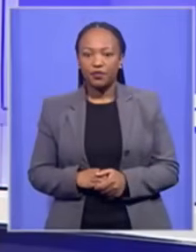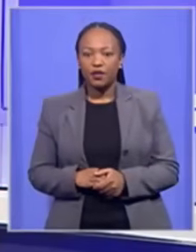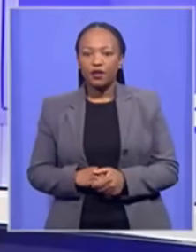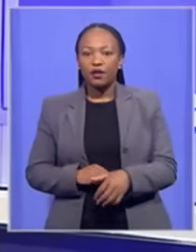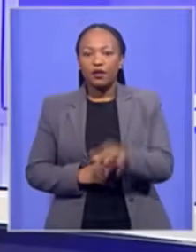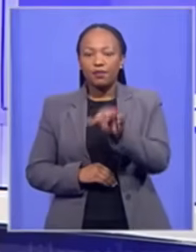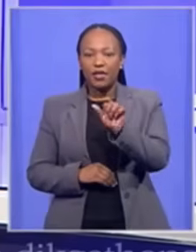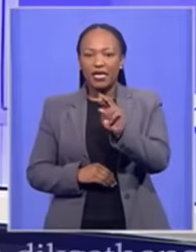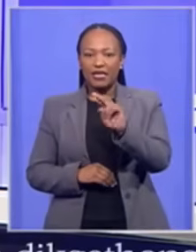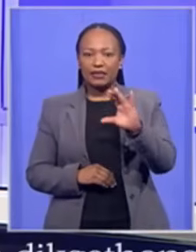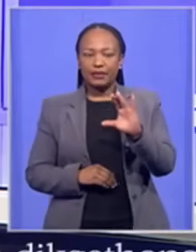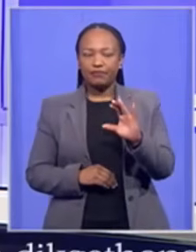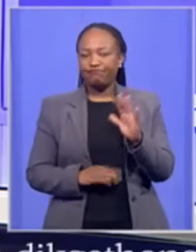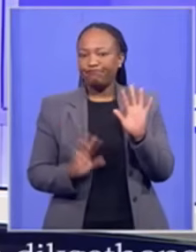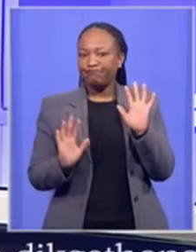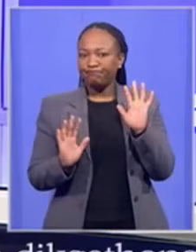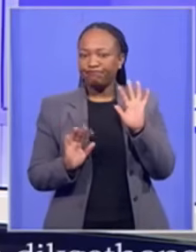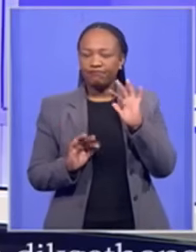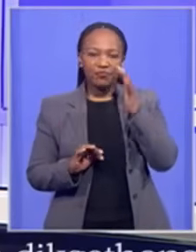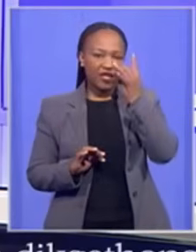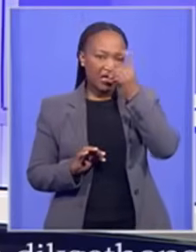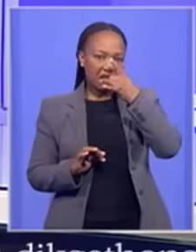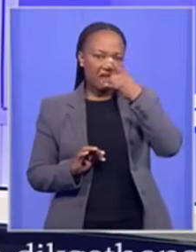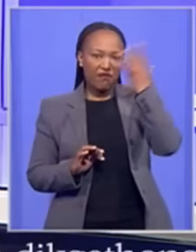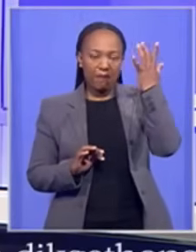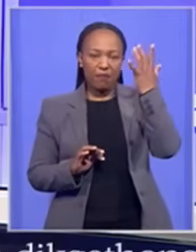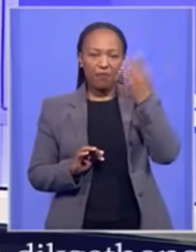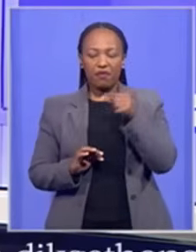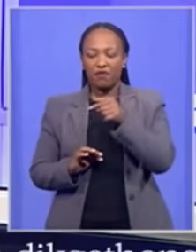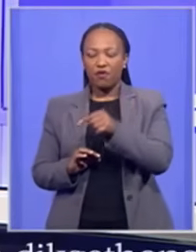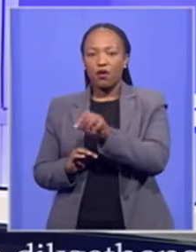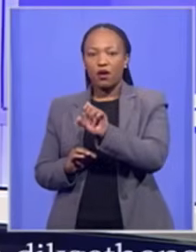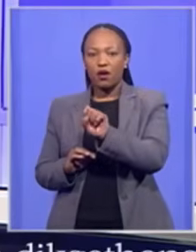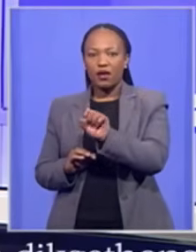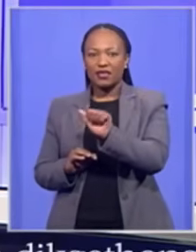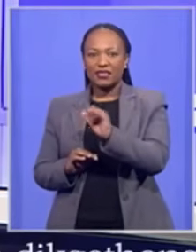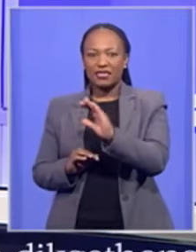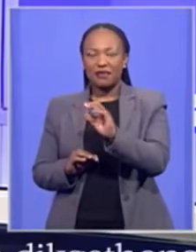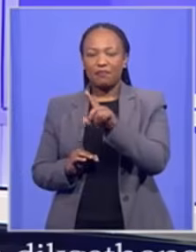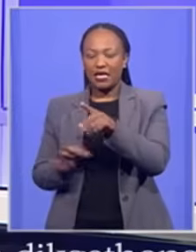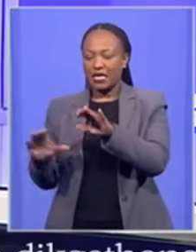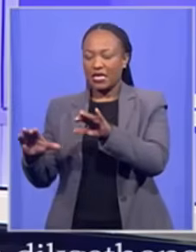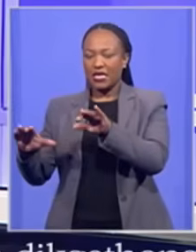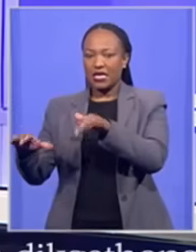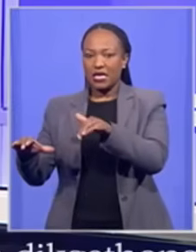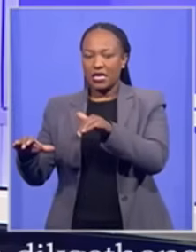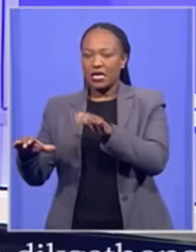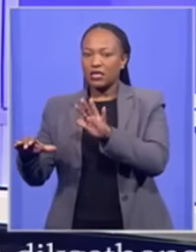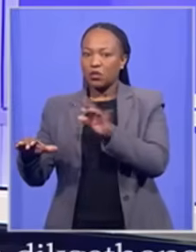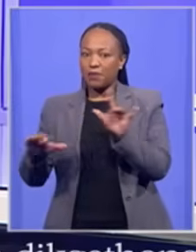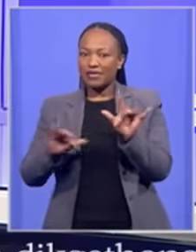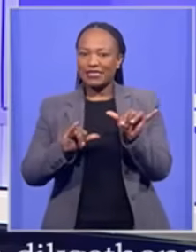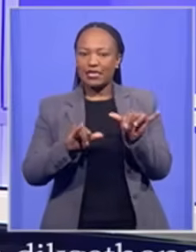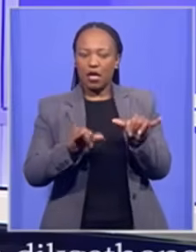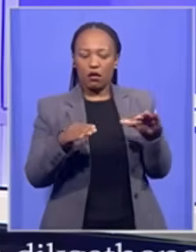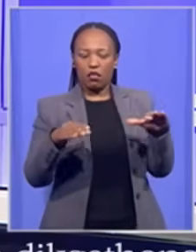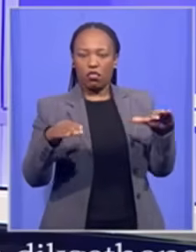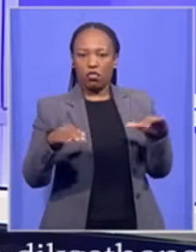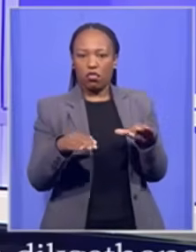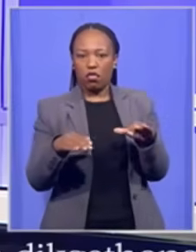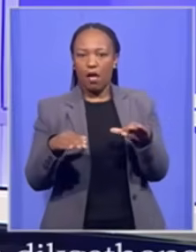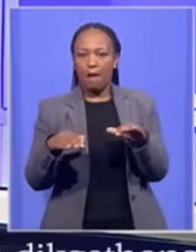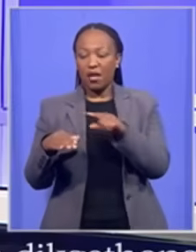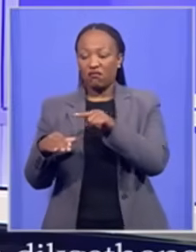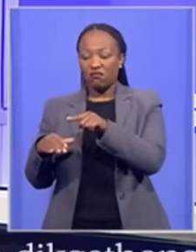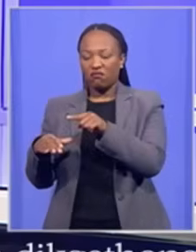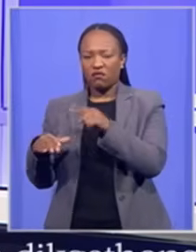ANC la hletše toulu mabapi le go leka go hlohleletša SACP gore se phinkgišanela dikgetho tša selegae tšeo di tlago. Mokgatlo o ya go